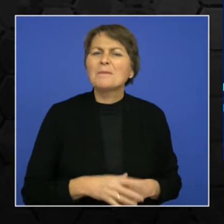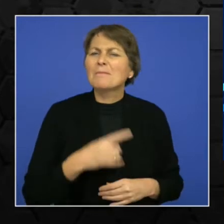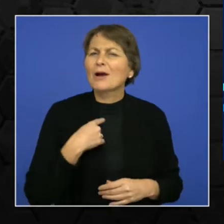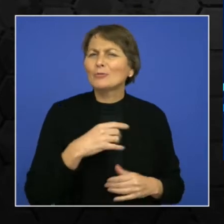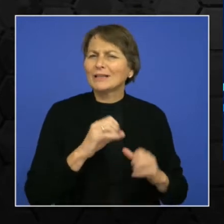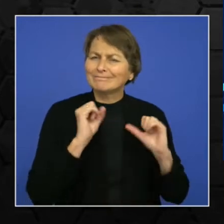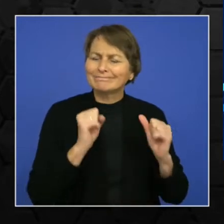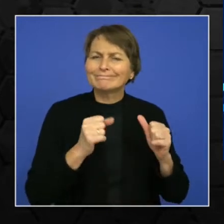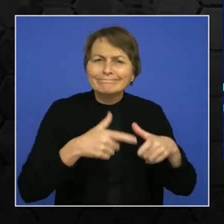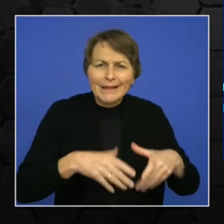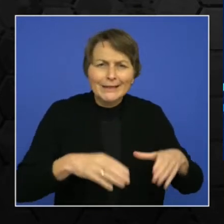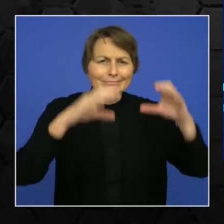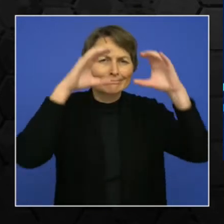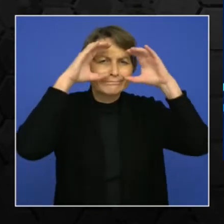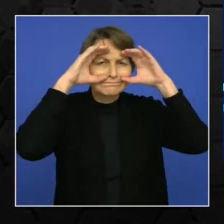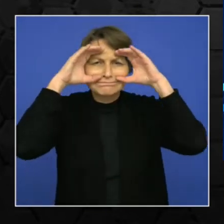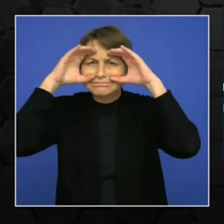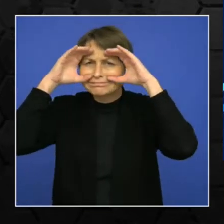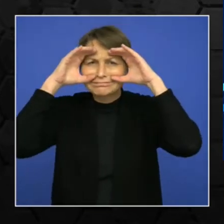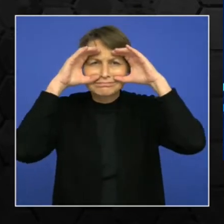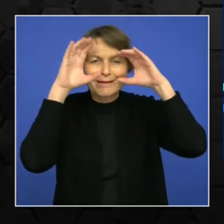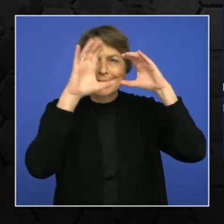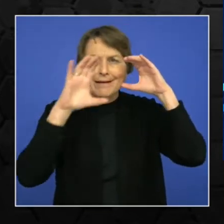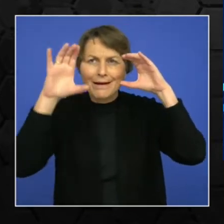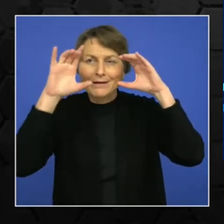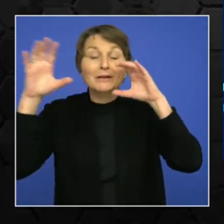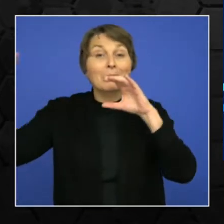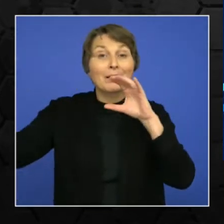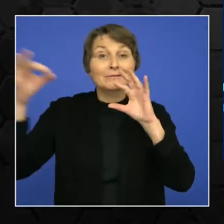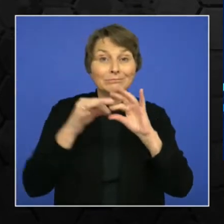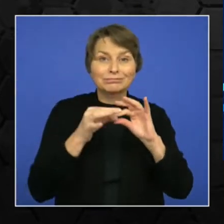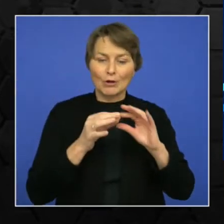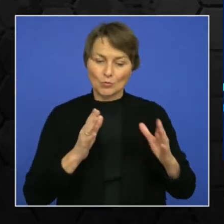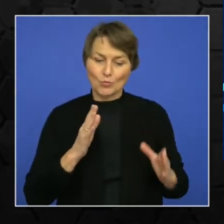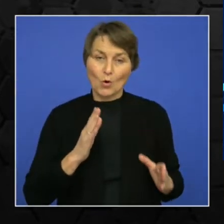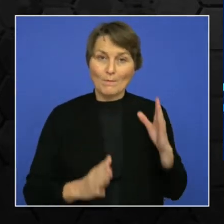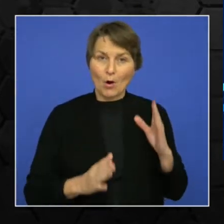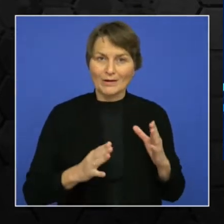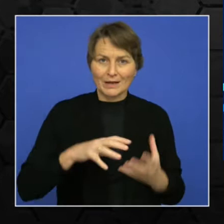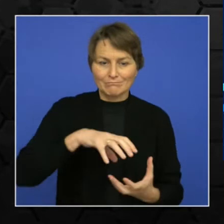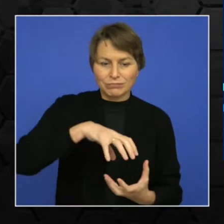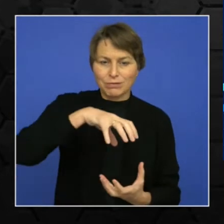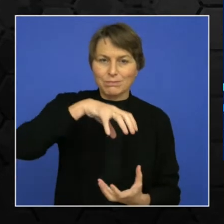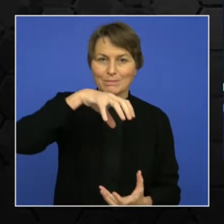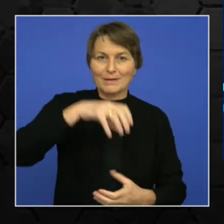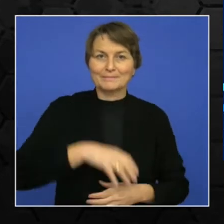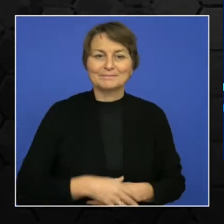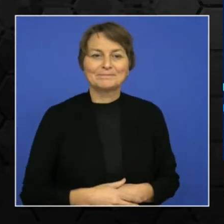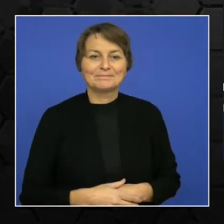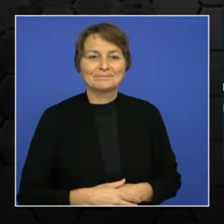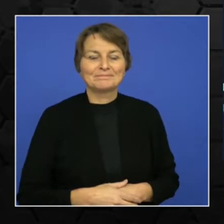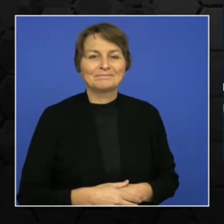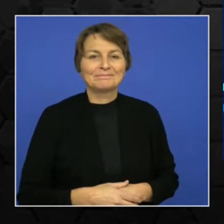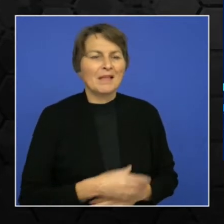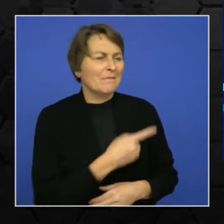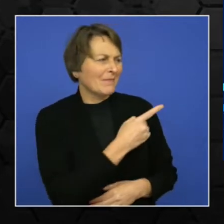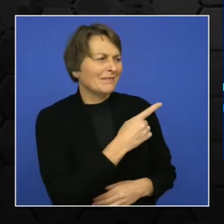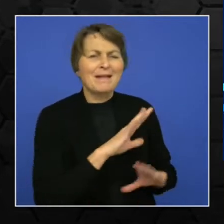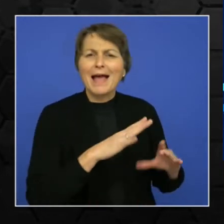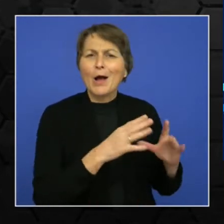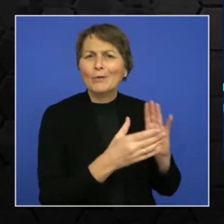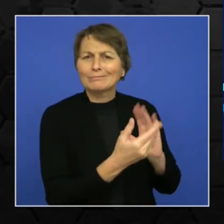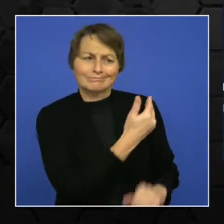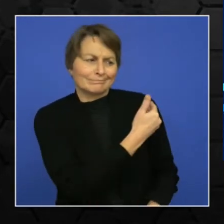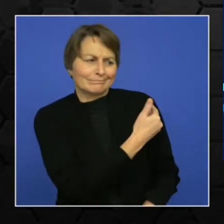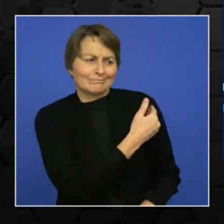and robotics. And these are the links to my social handles. With this, I would also like to introduce my